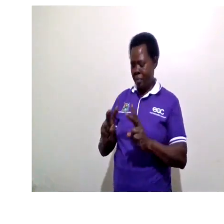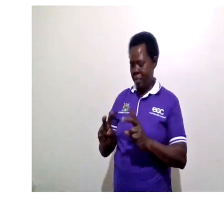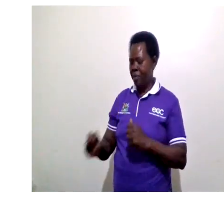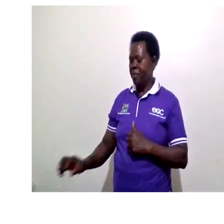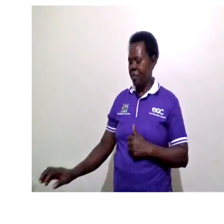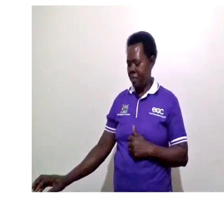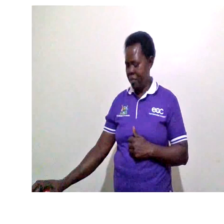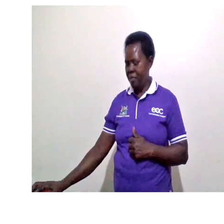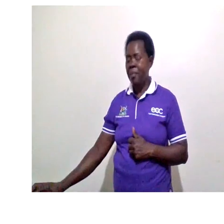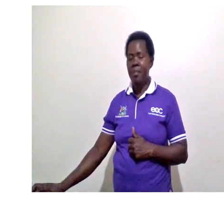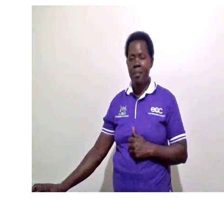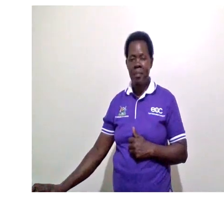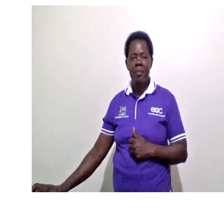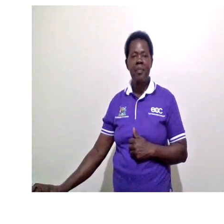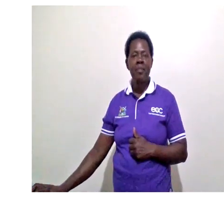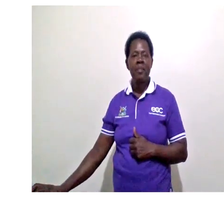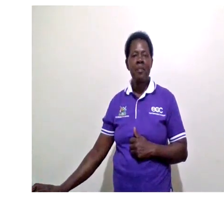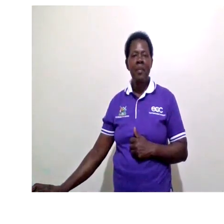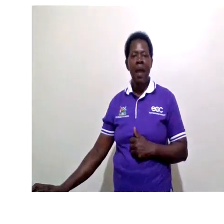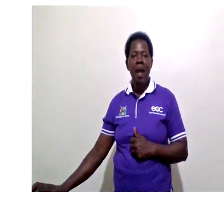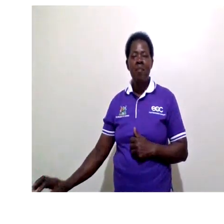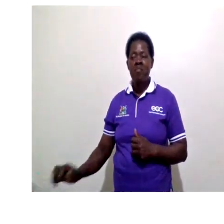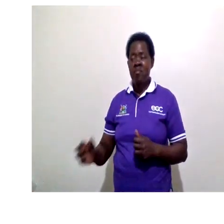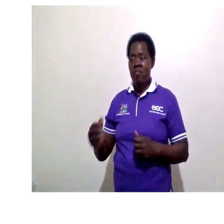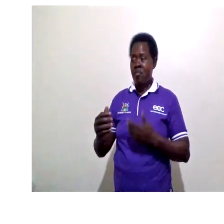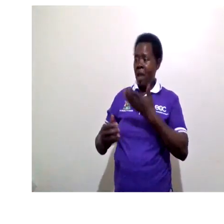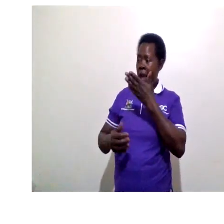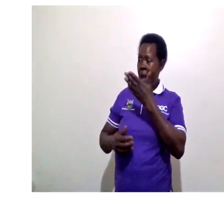bases. Okay?